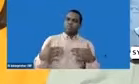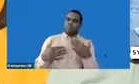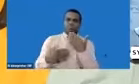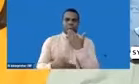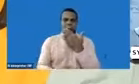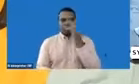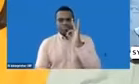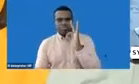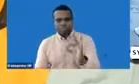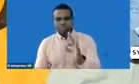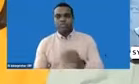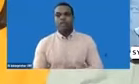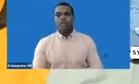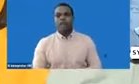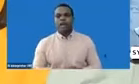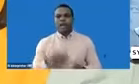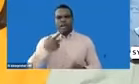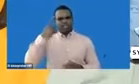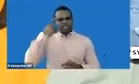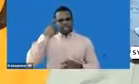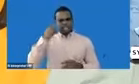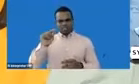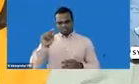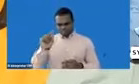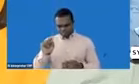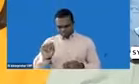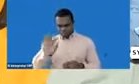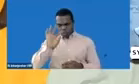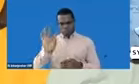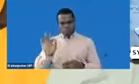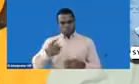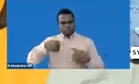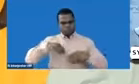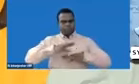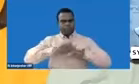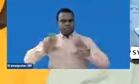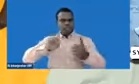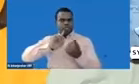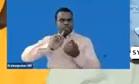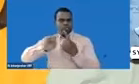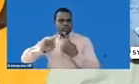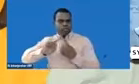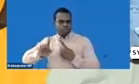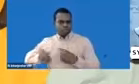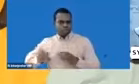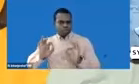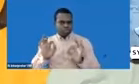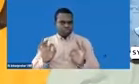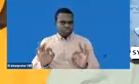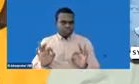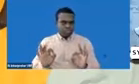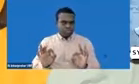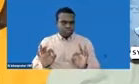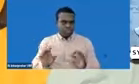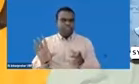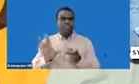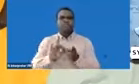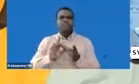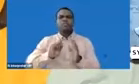could move on to the more general questions that we have got about the directive.